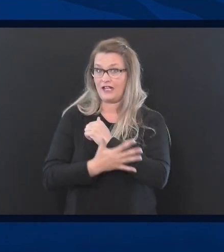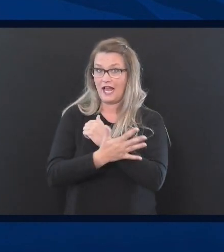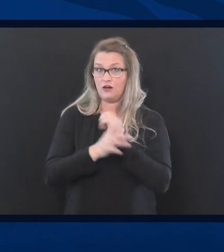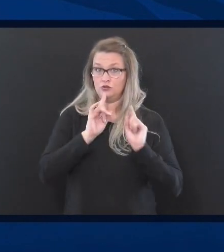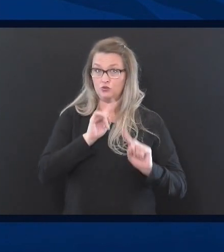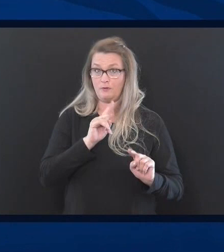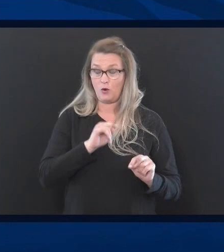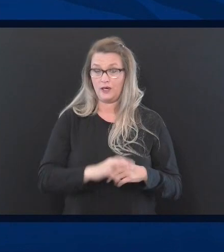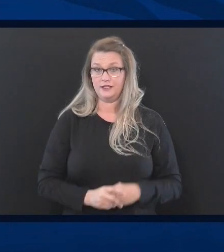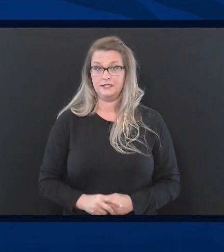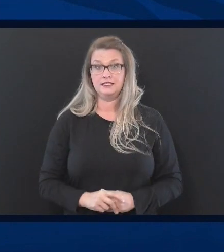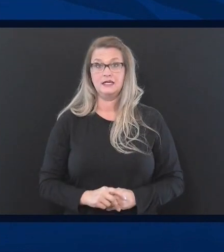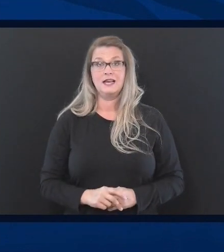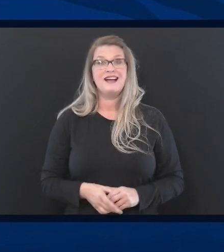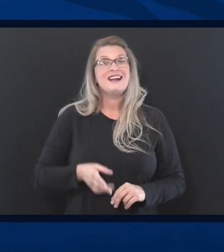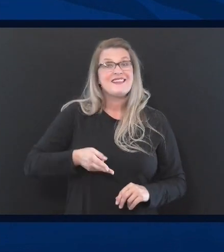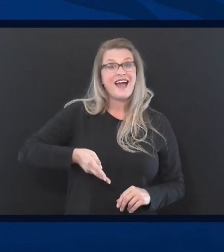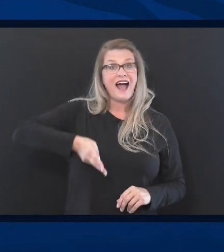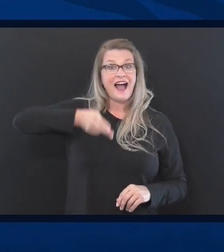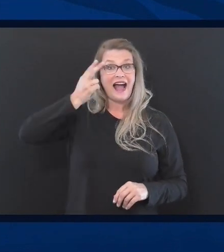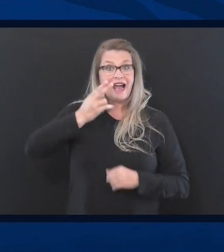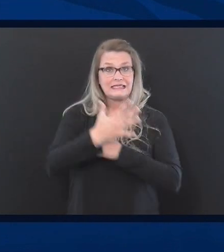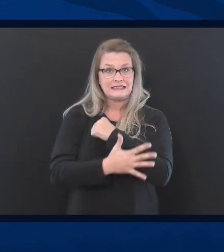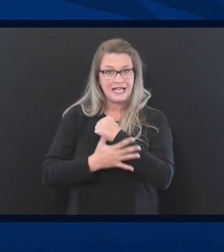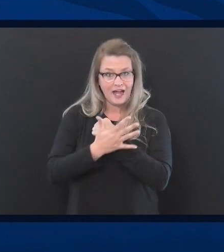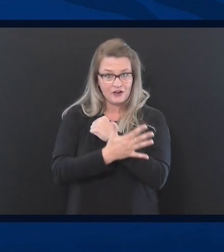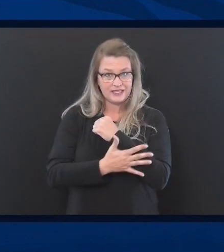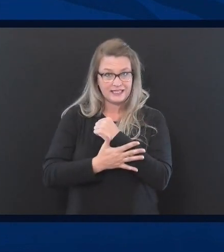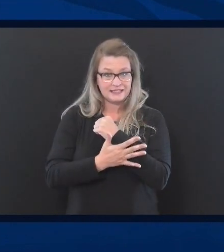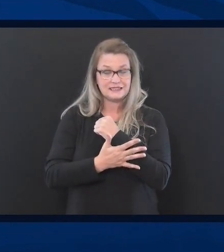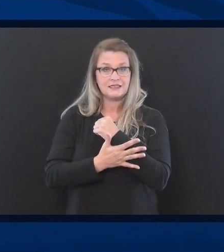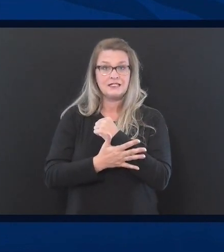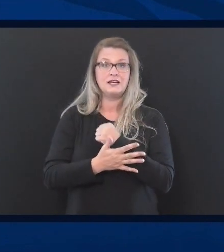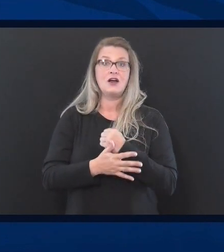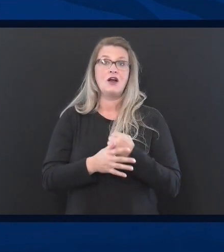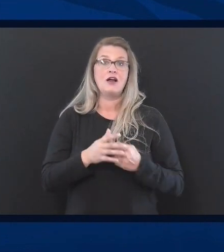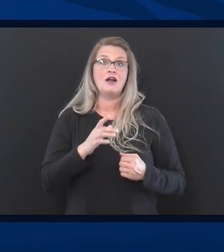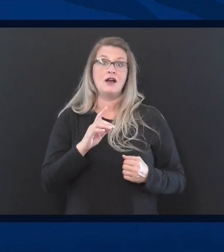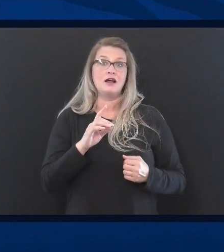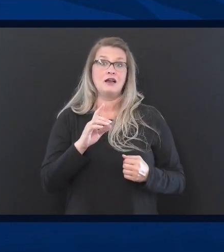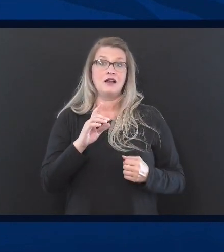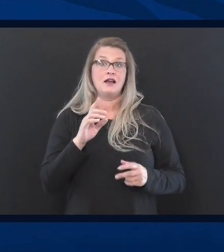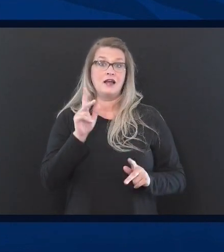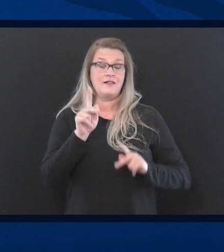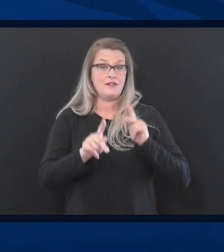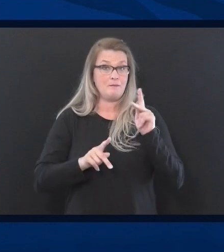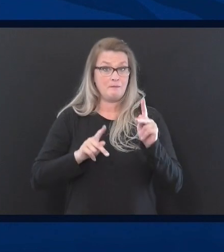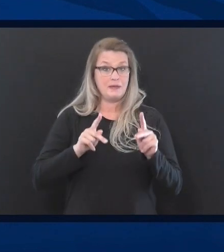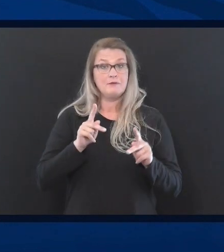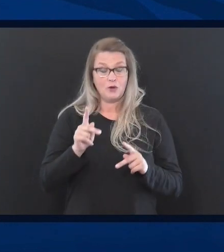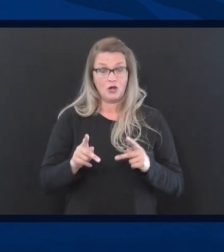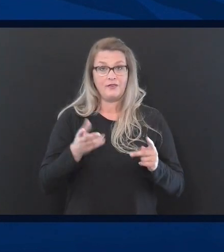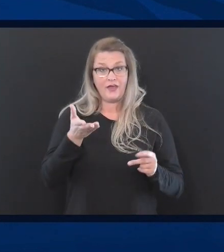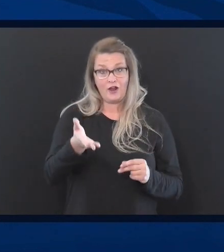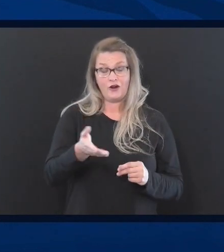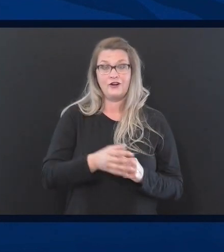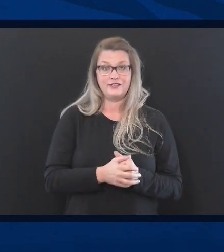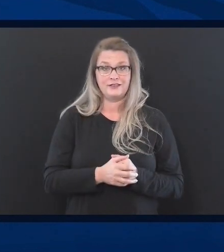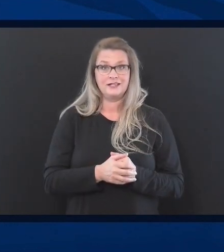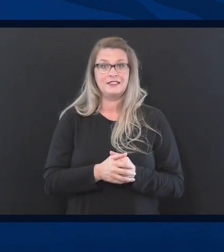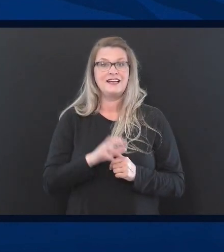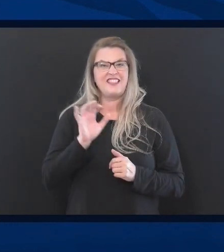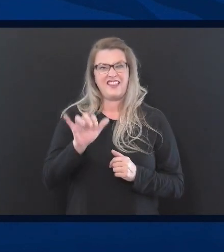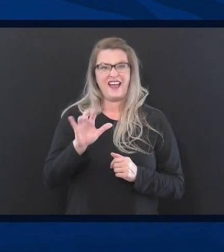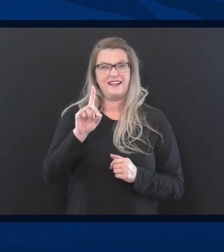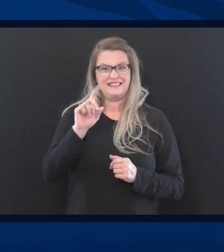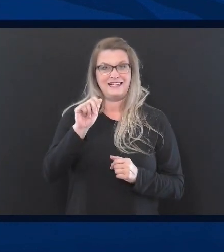highest reporting counties with the status on a cumulative basis of the people in those counties. So this data is going to